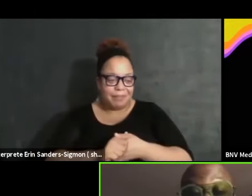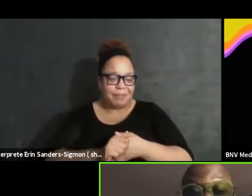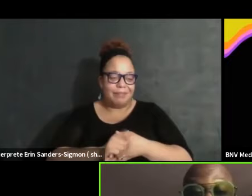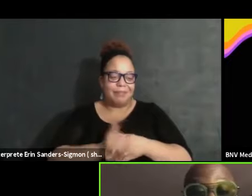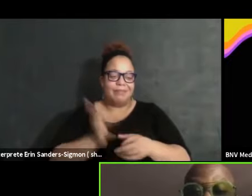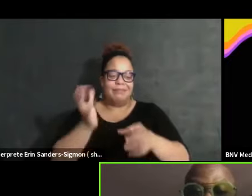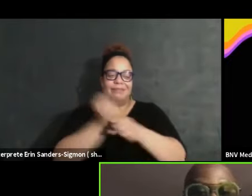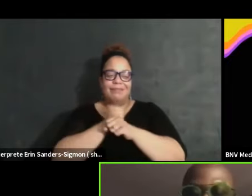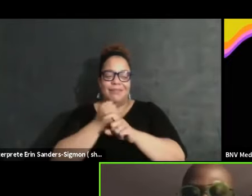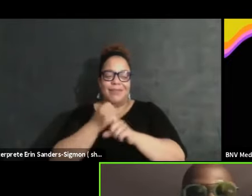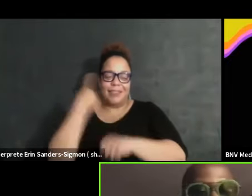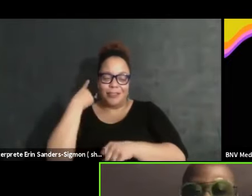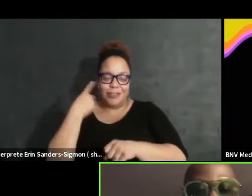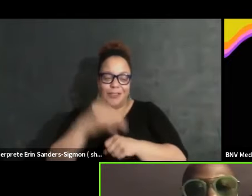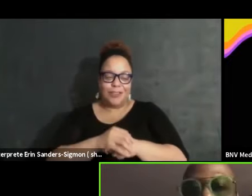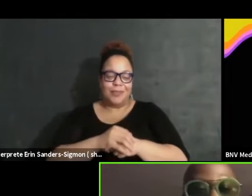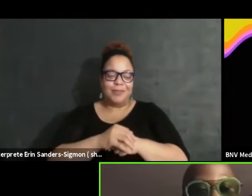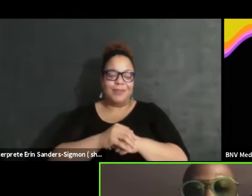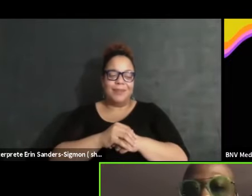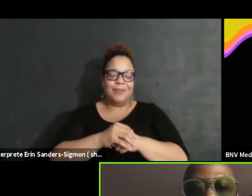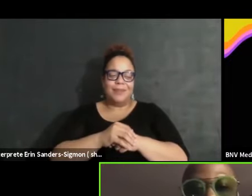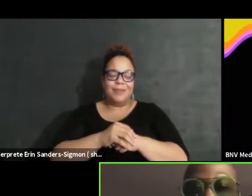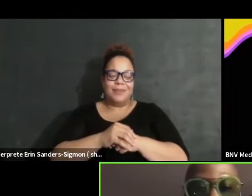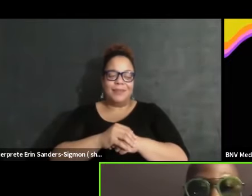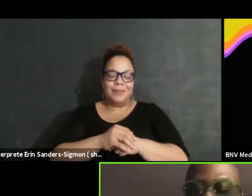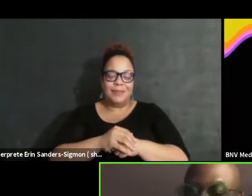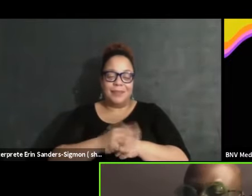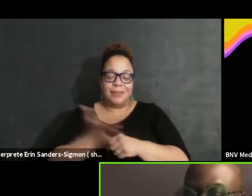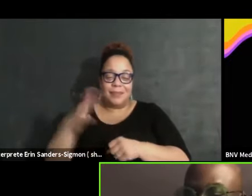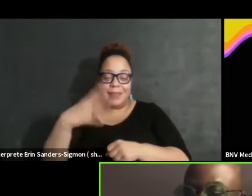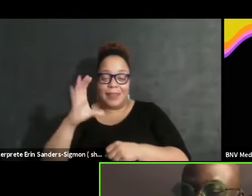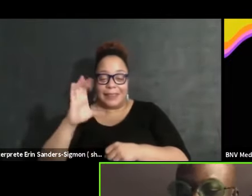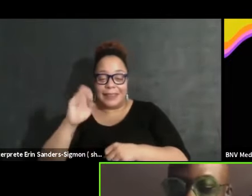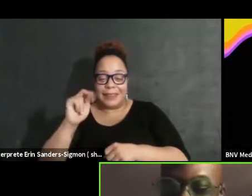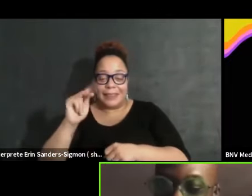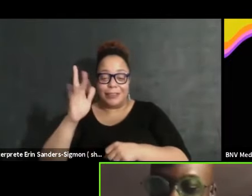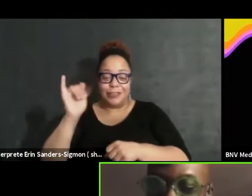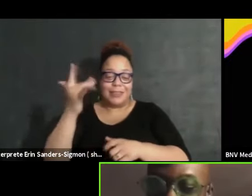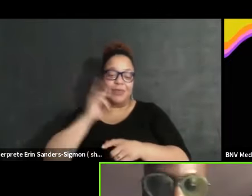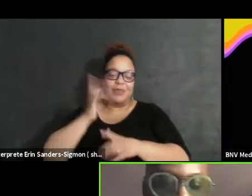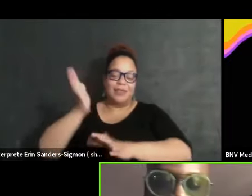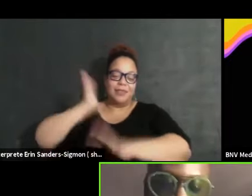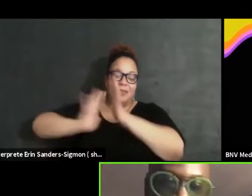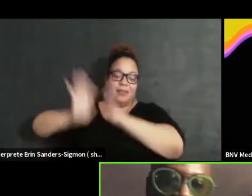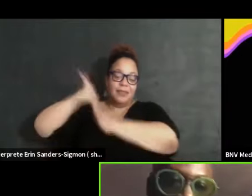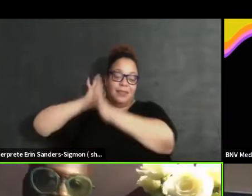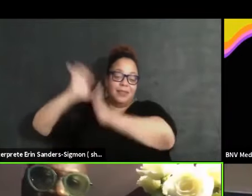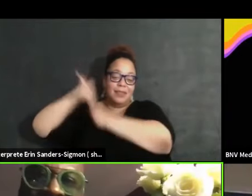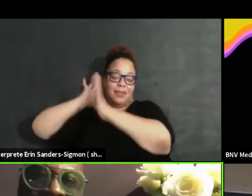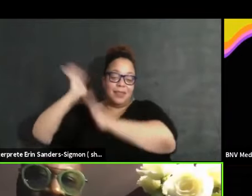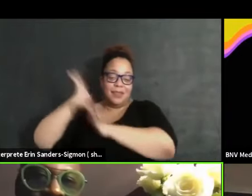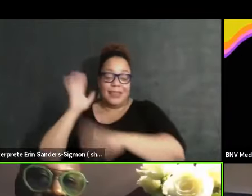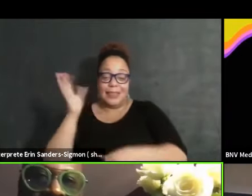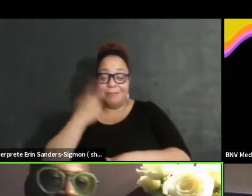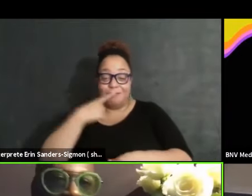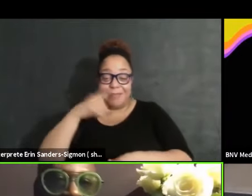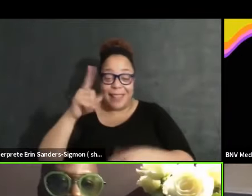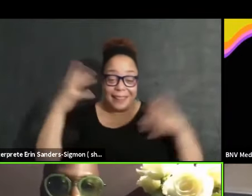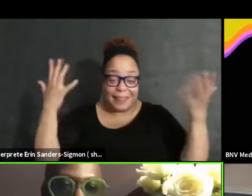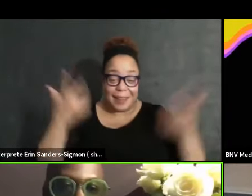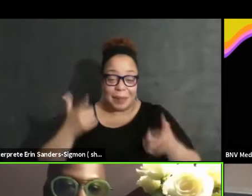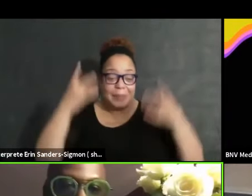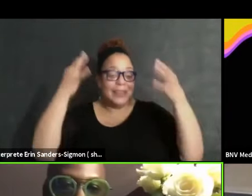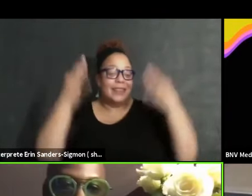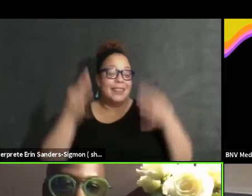but hella random, but they just decided to drop by. So I guess representing the